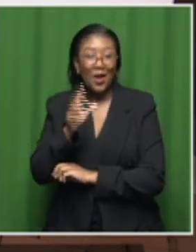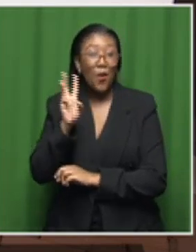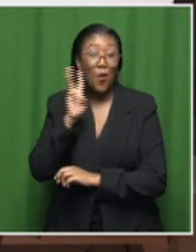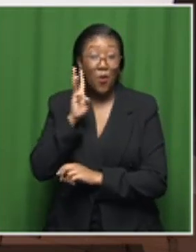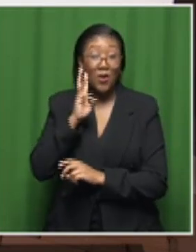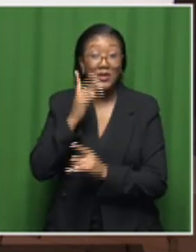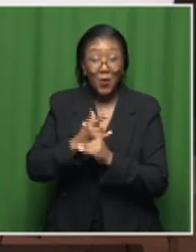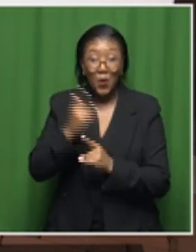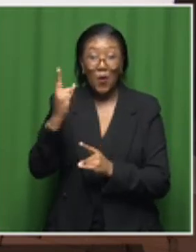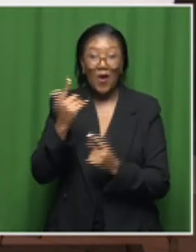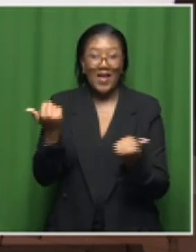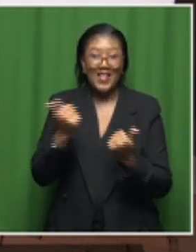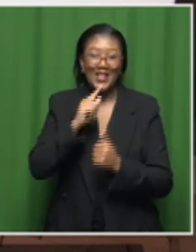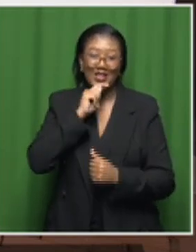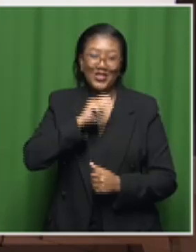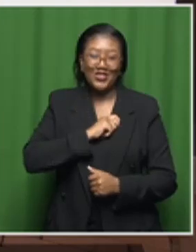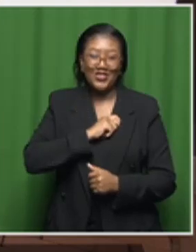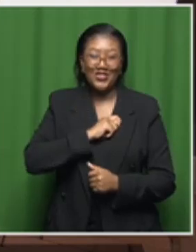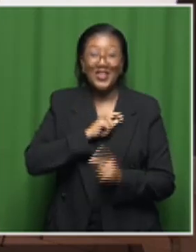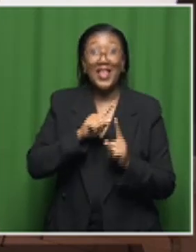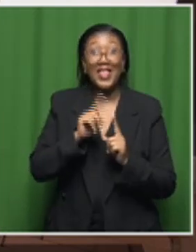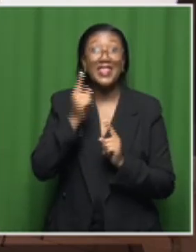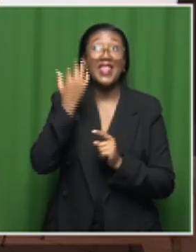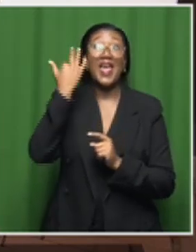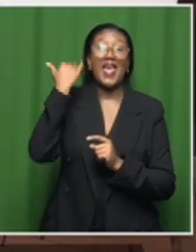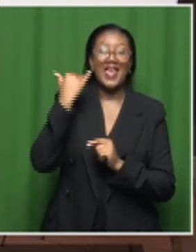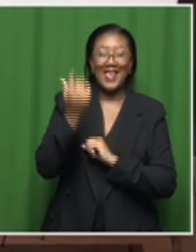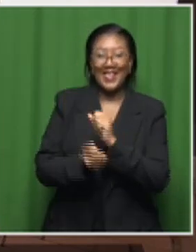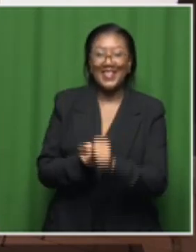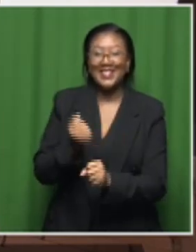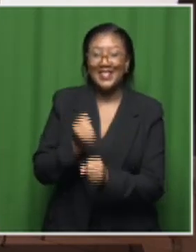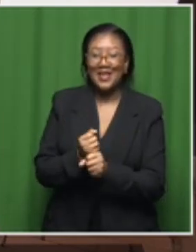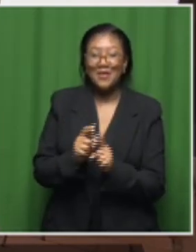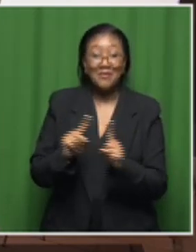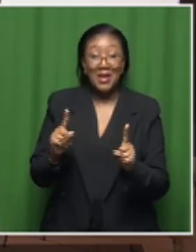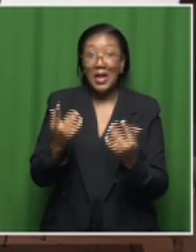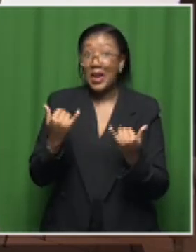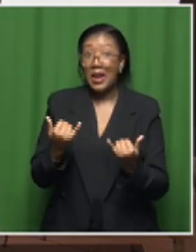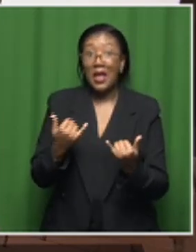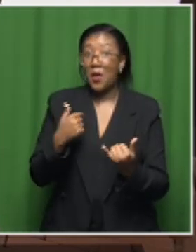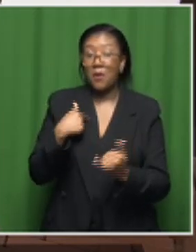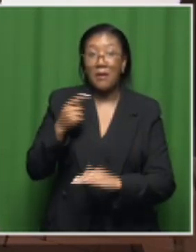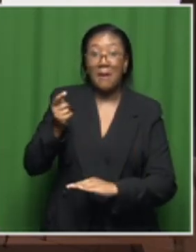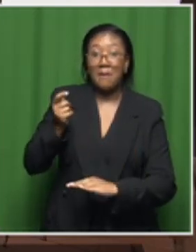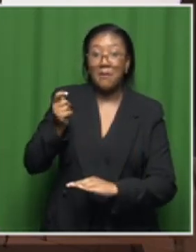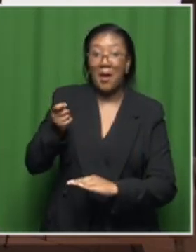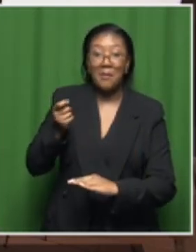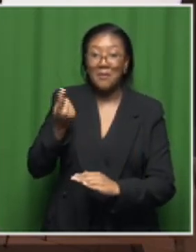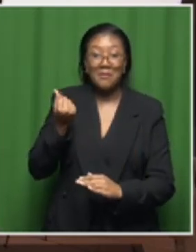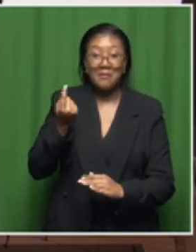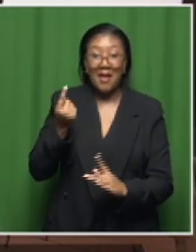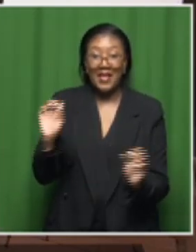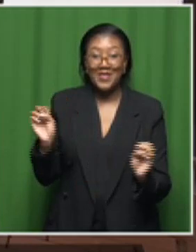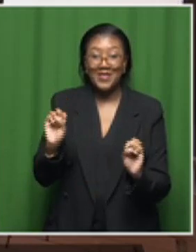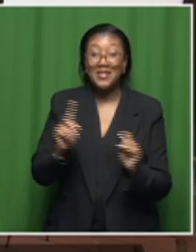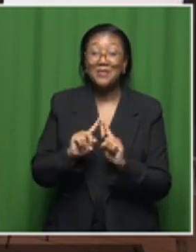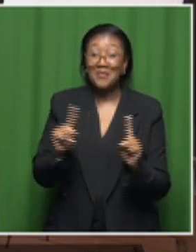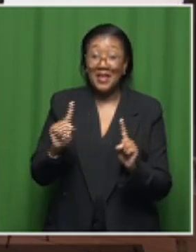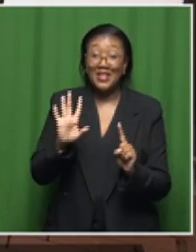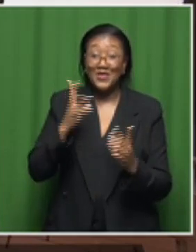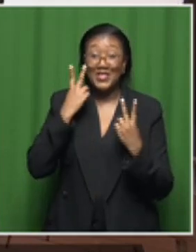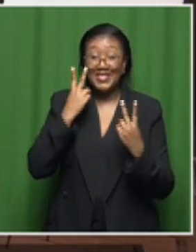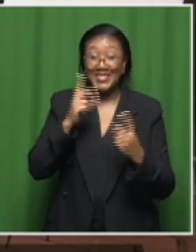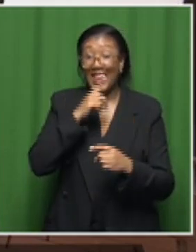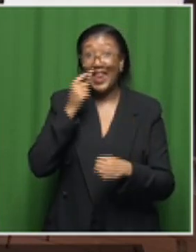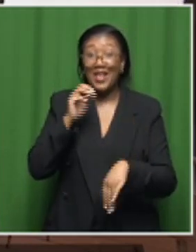water won the Durban July that year. I've never done it since, and to be honest with you, I don't think I'm ever going to do it again, but I'll have a look at the names and I'll see